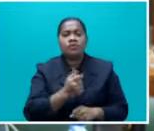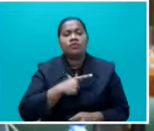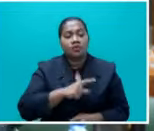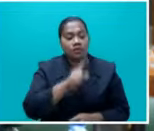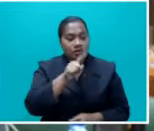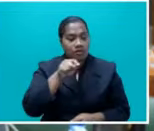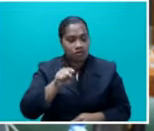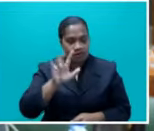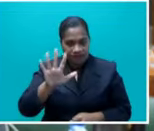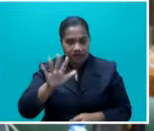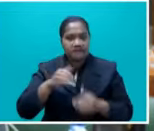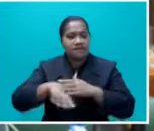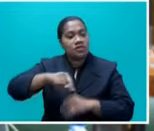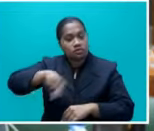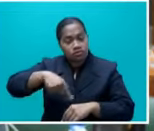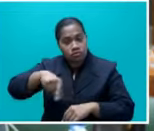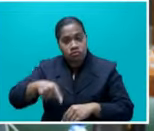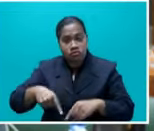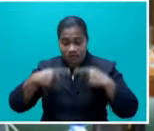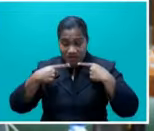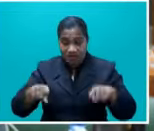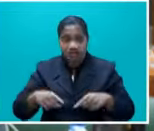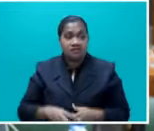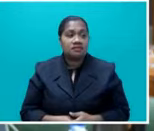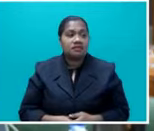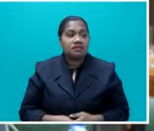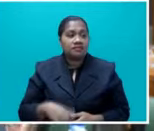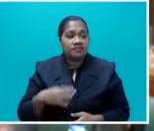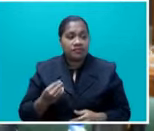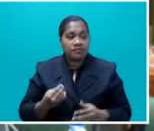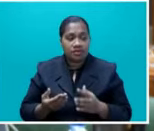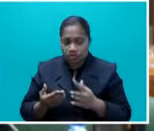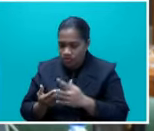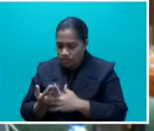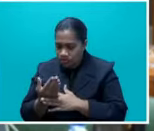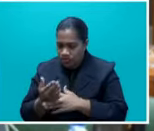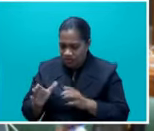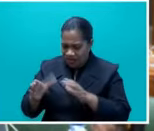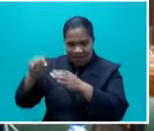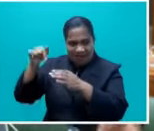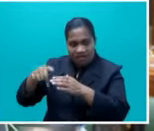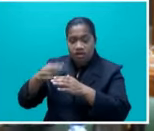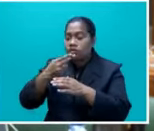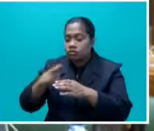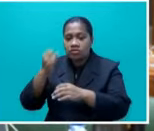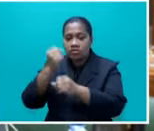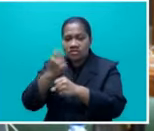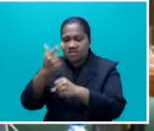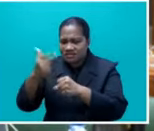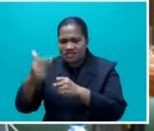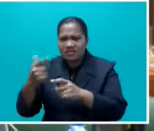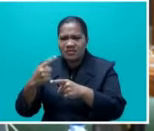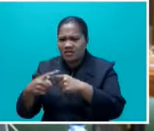the Suva Declaration went through AOCs, the Alliance of Small Island States, into the G77 plus China, and